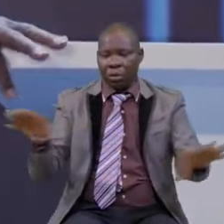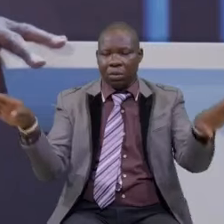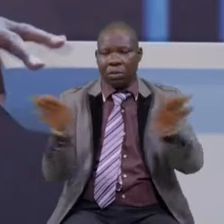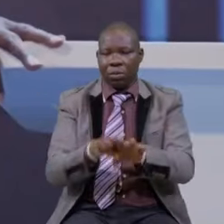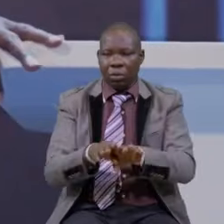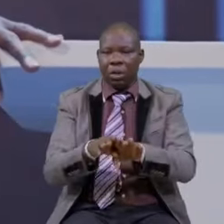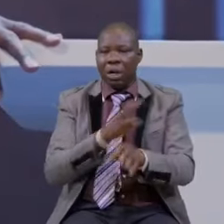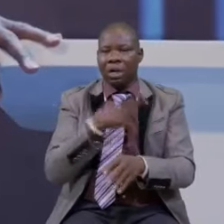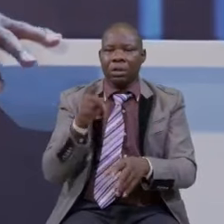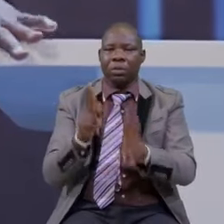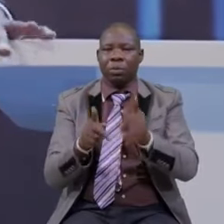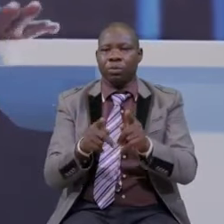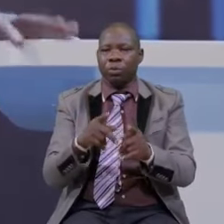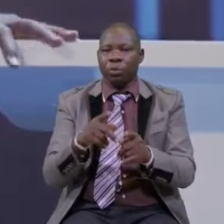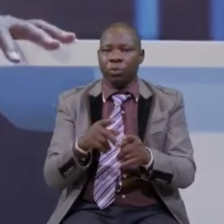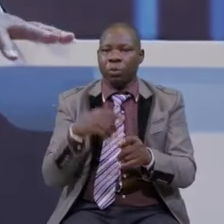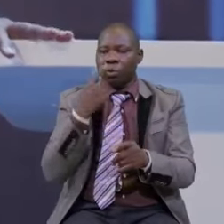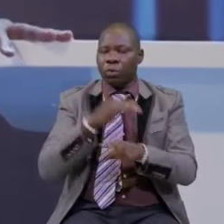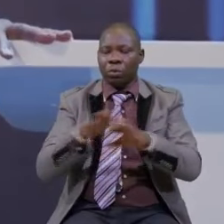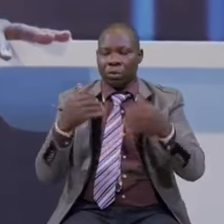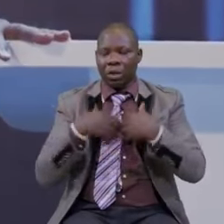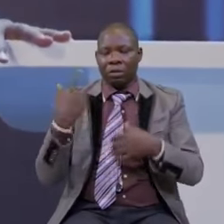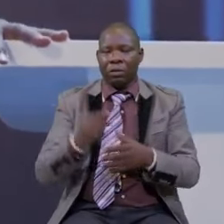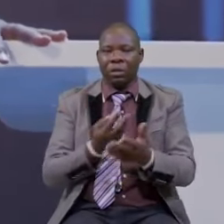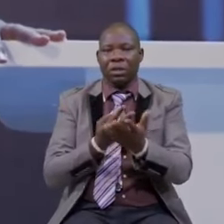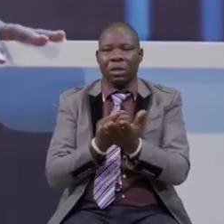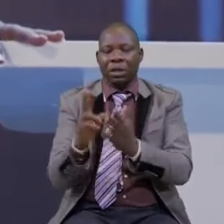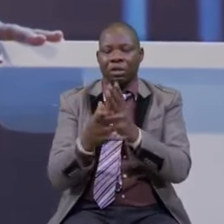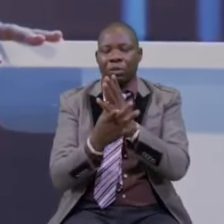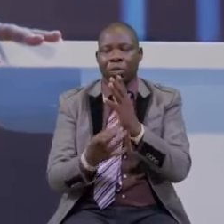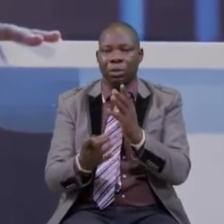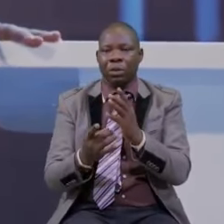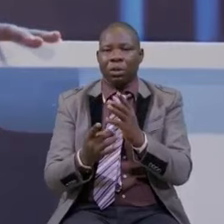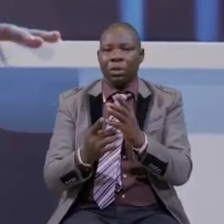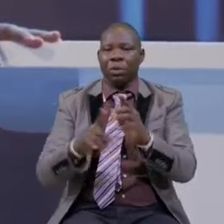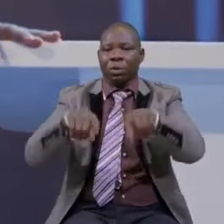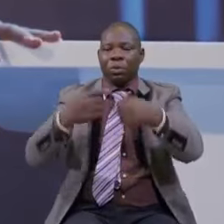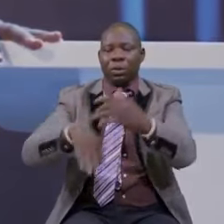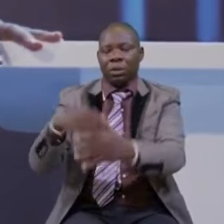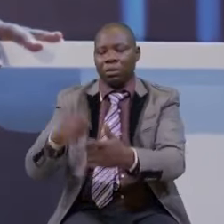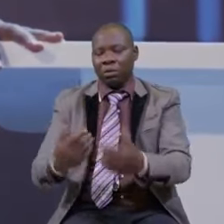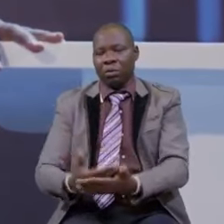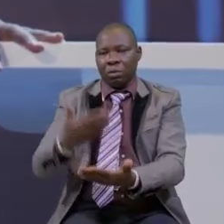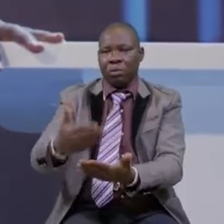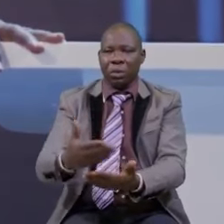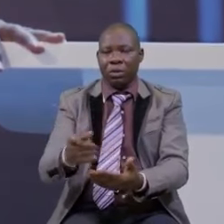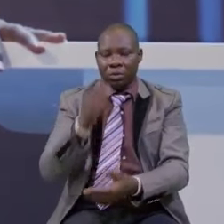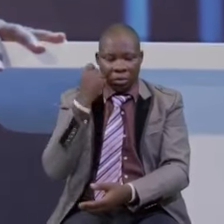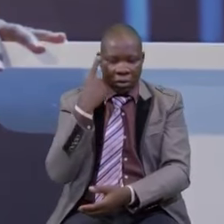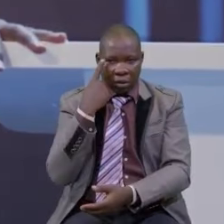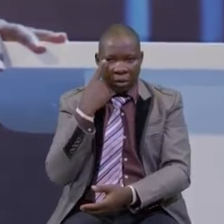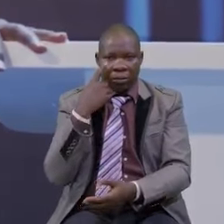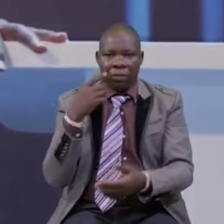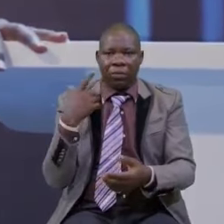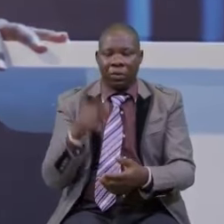the people who didn't have the right oil, they went out to buy. You understand? There are